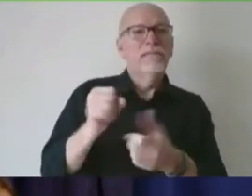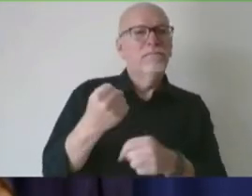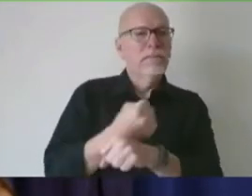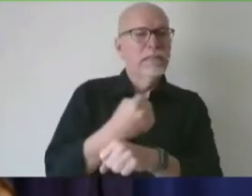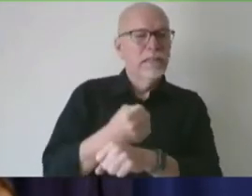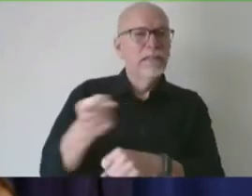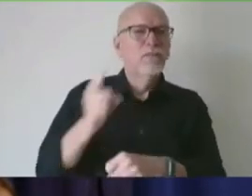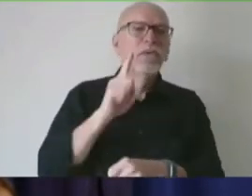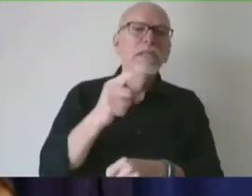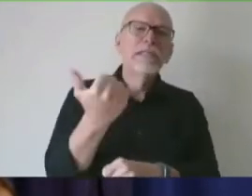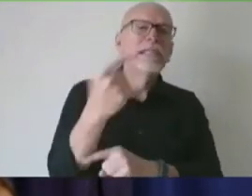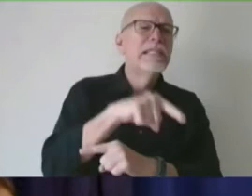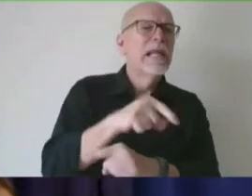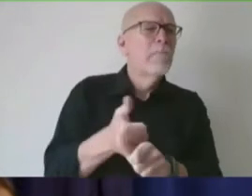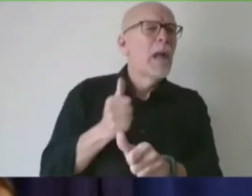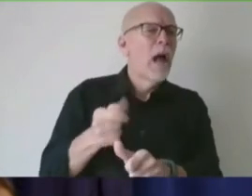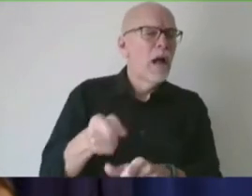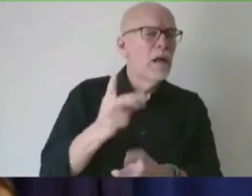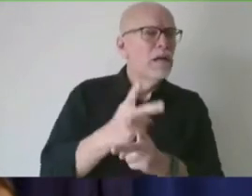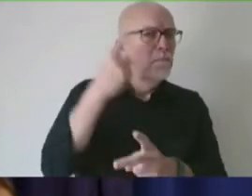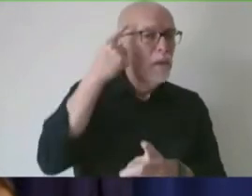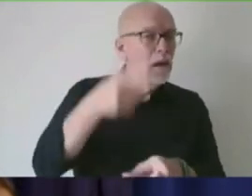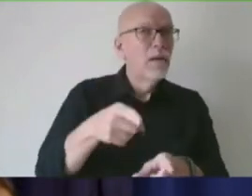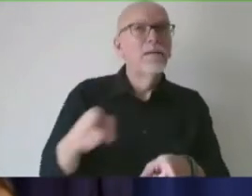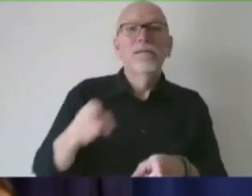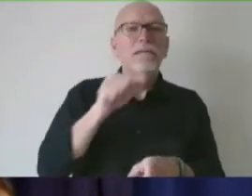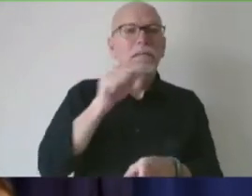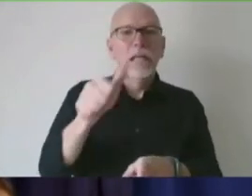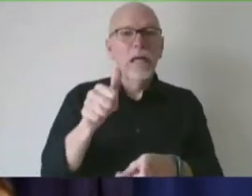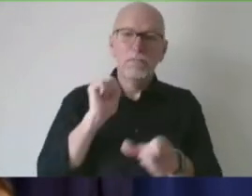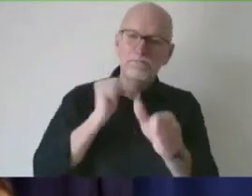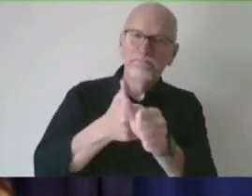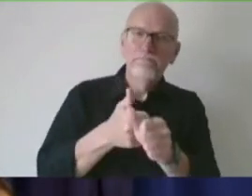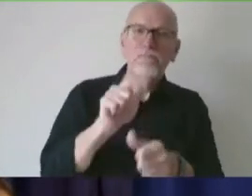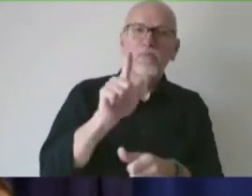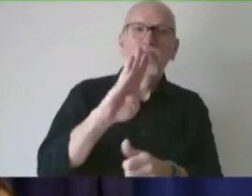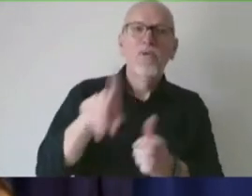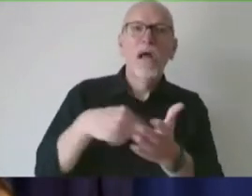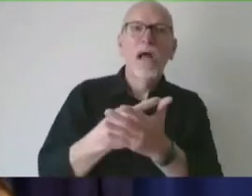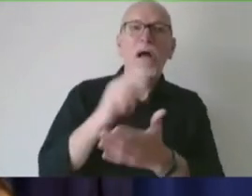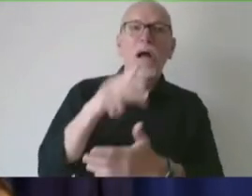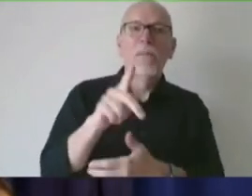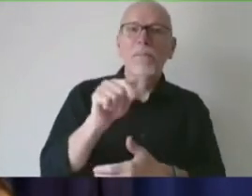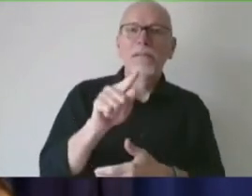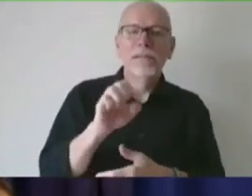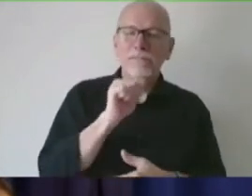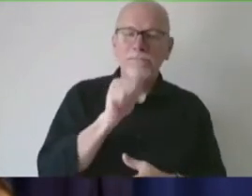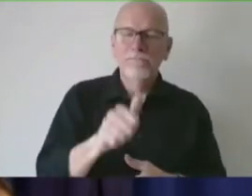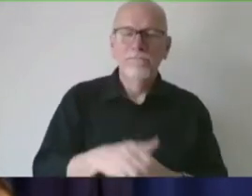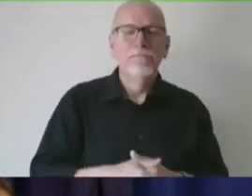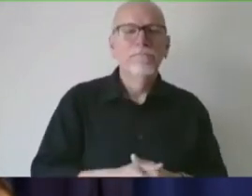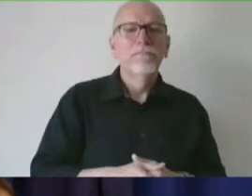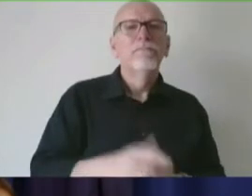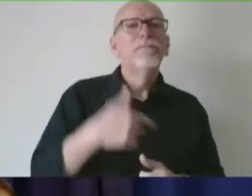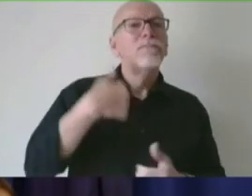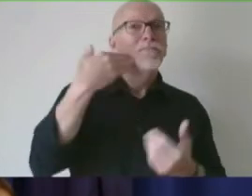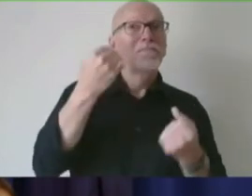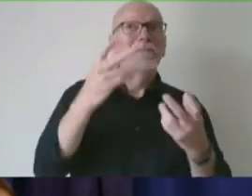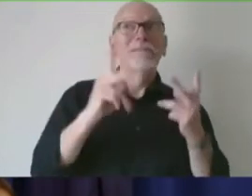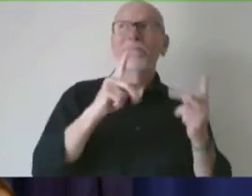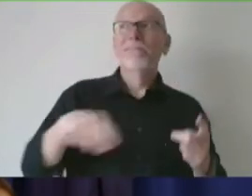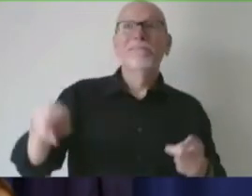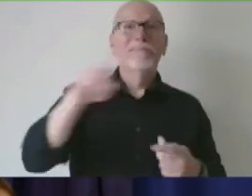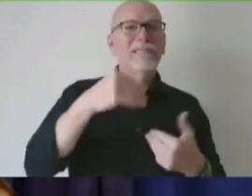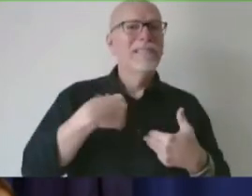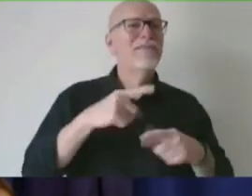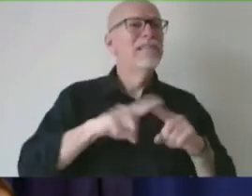about 10 days behind, so keep in mind that it is not an every 24-hour data report. I know many Hoosiers have different